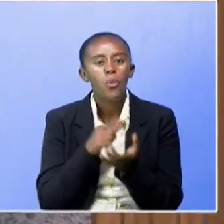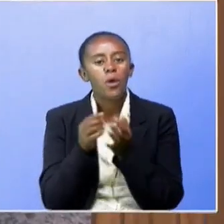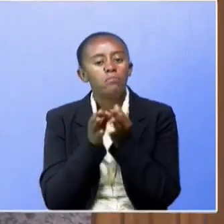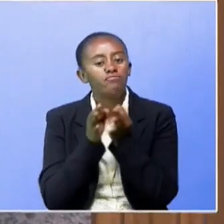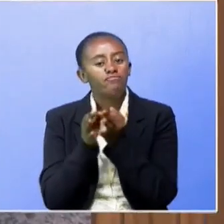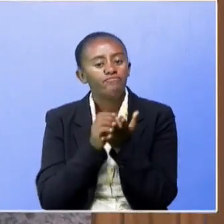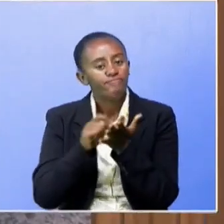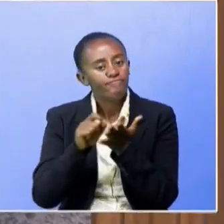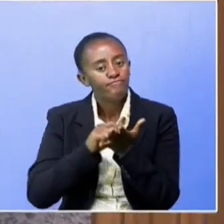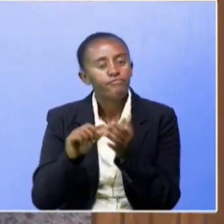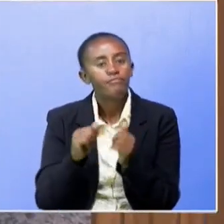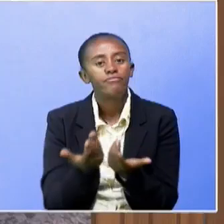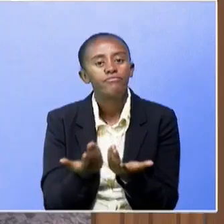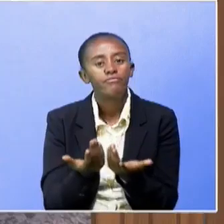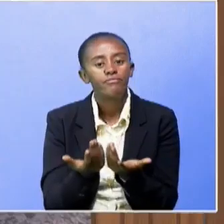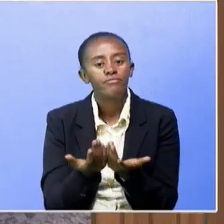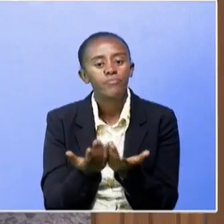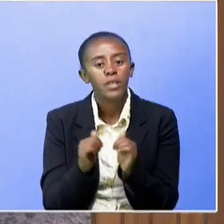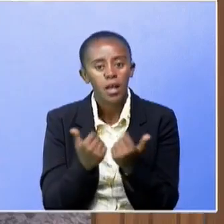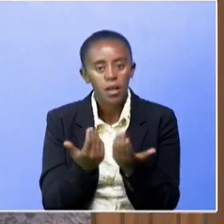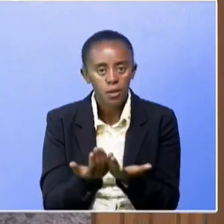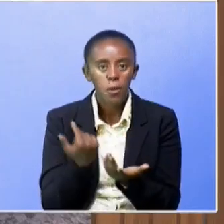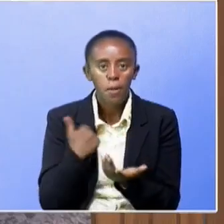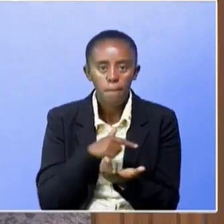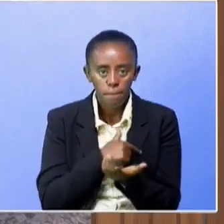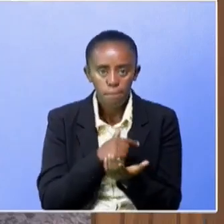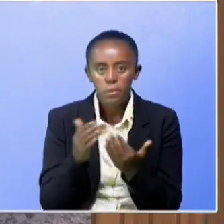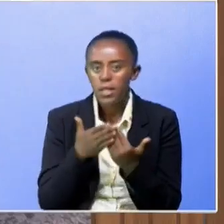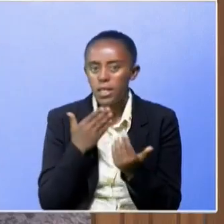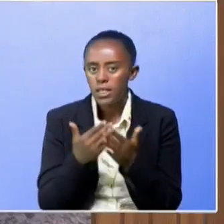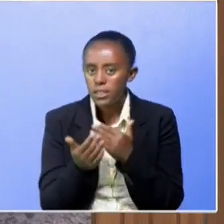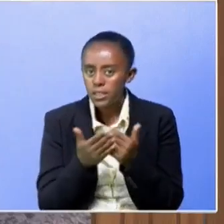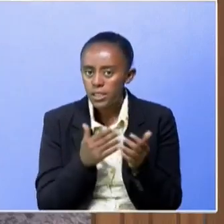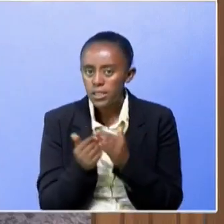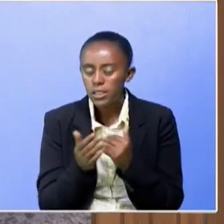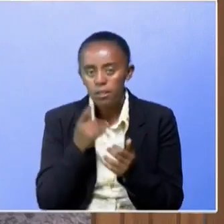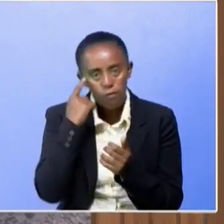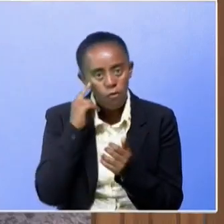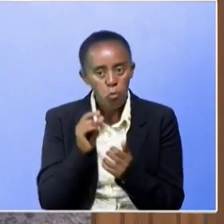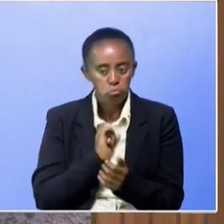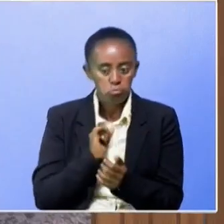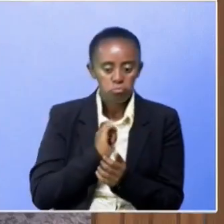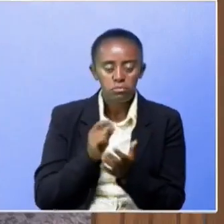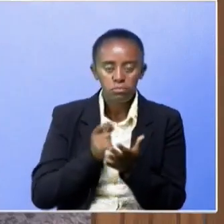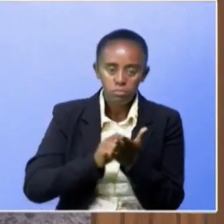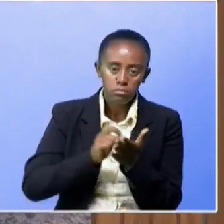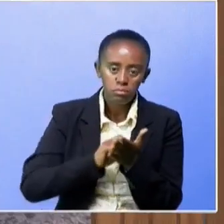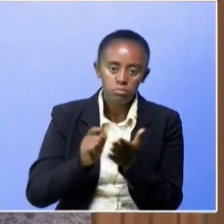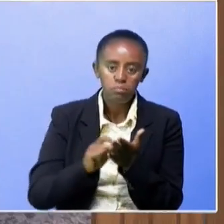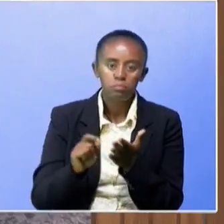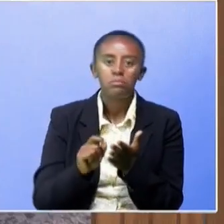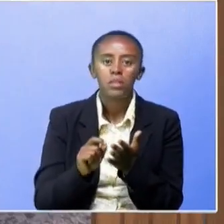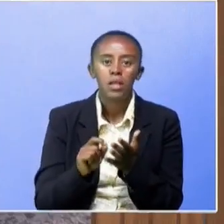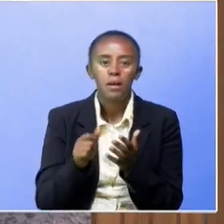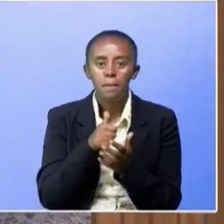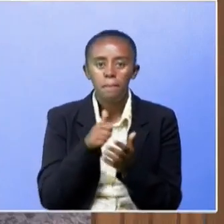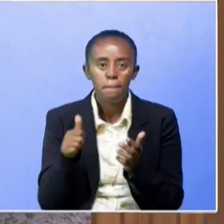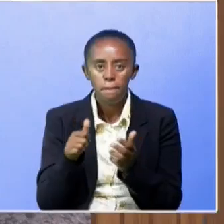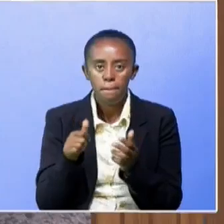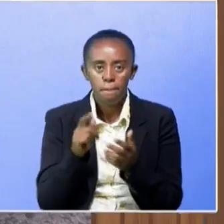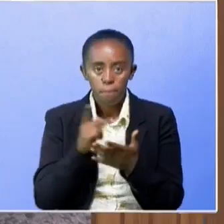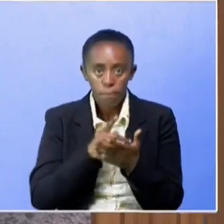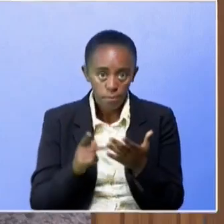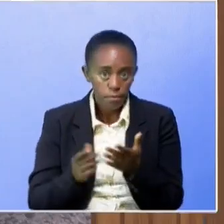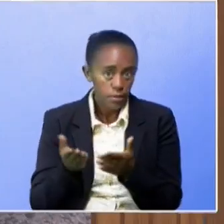paragraph? And how can we make it easier for ourselves to write a paragraph? So in